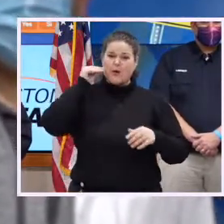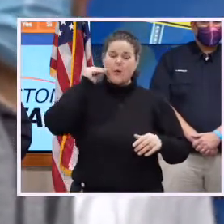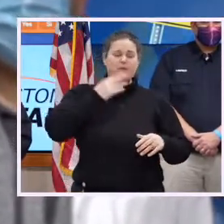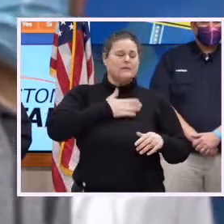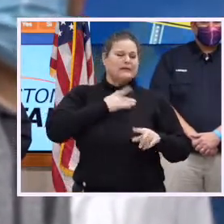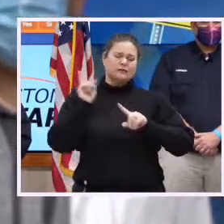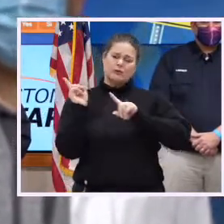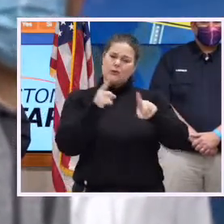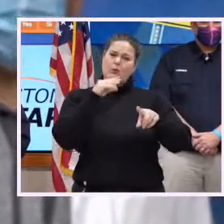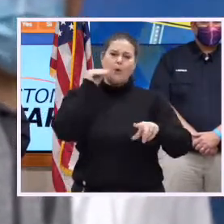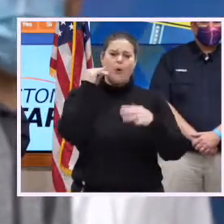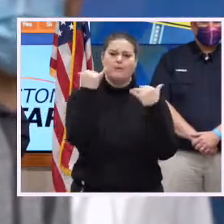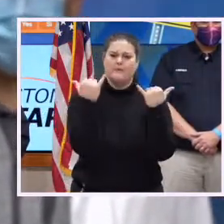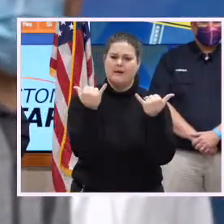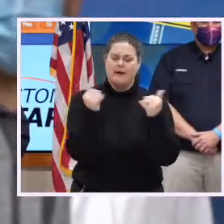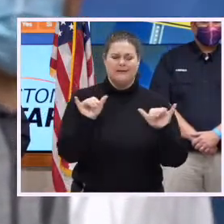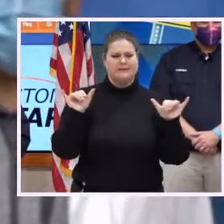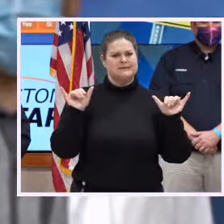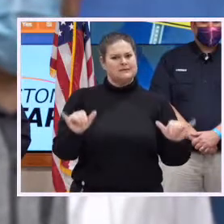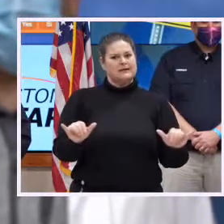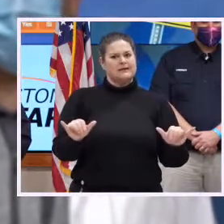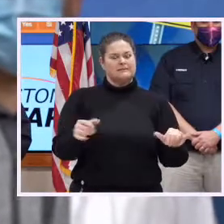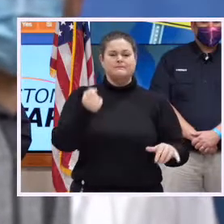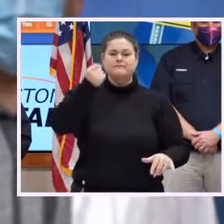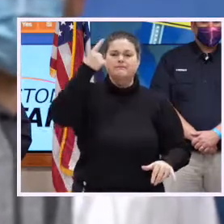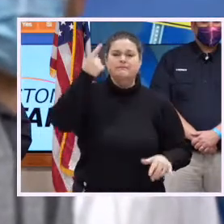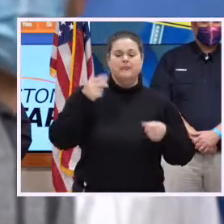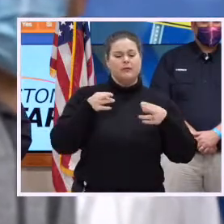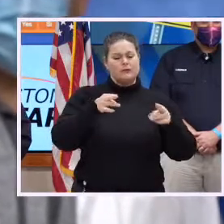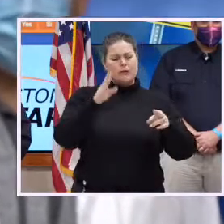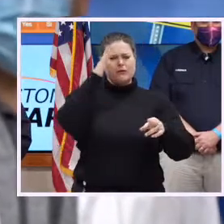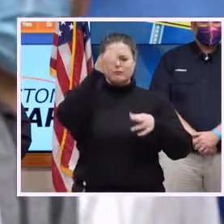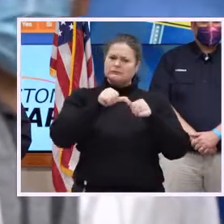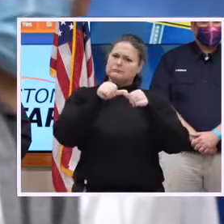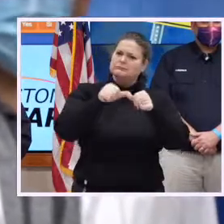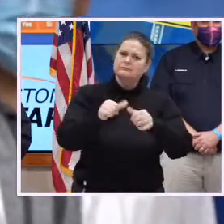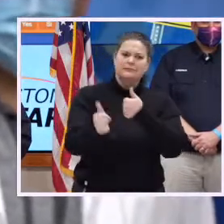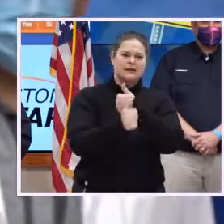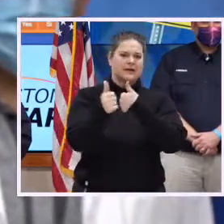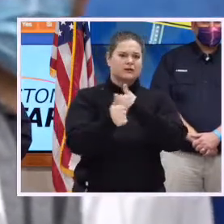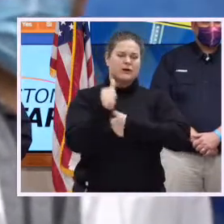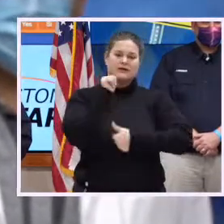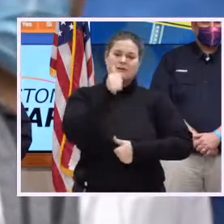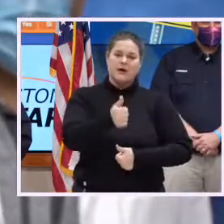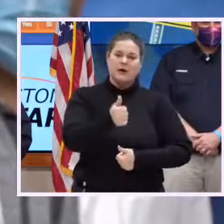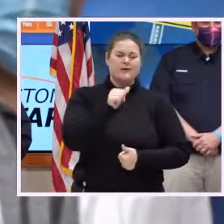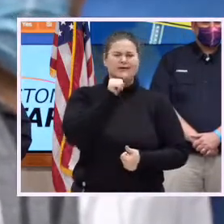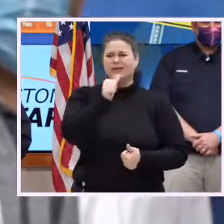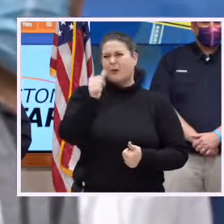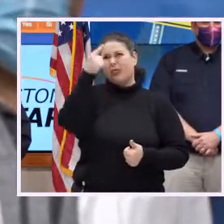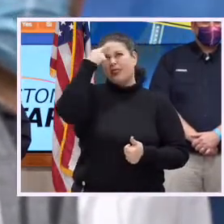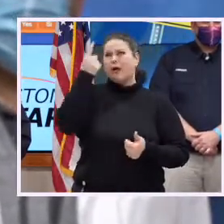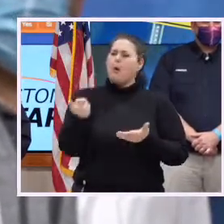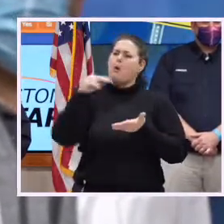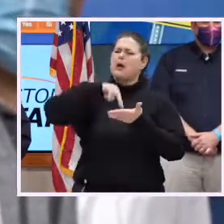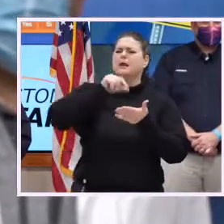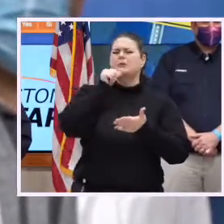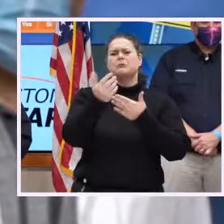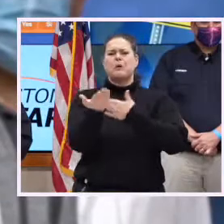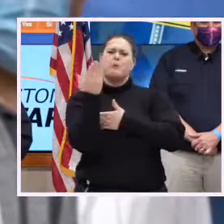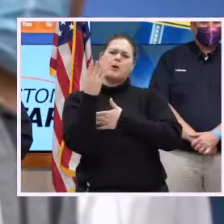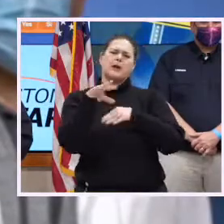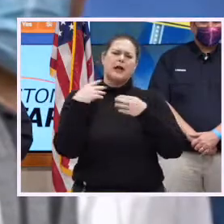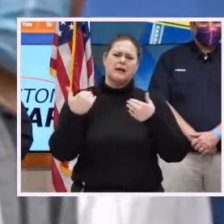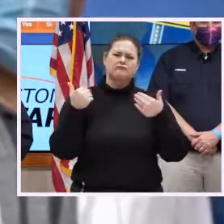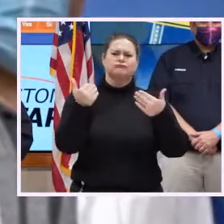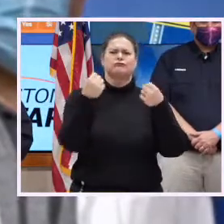clear, the roads will continue to be dangerous into tomorrow. So don't plan to get up in the morning and get moving. We're going to have to